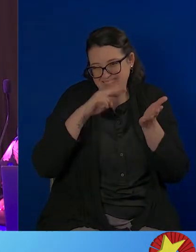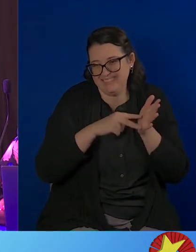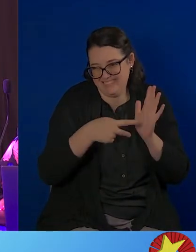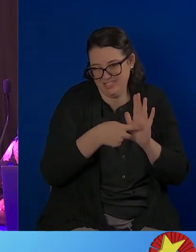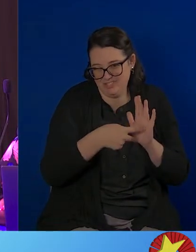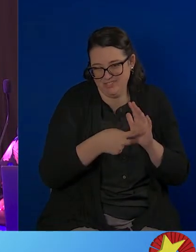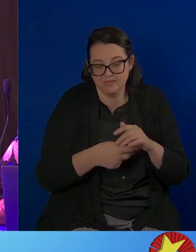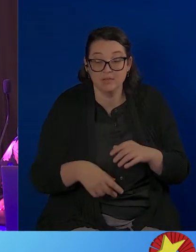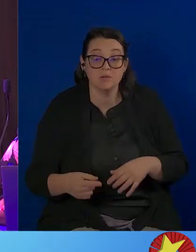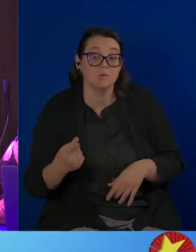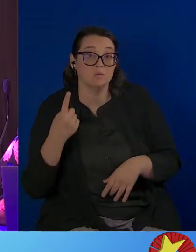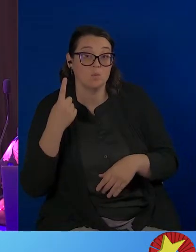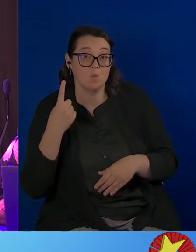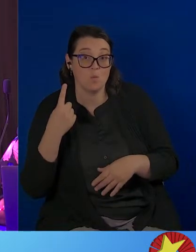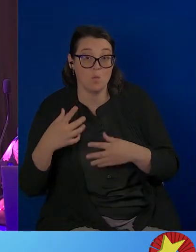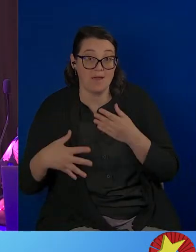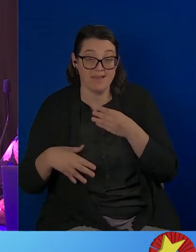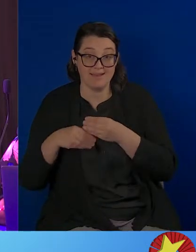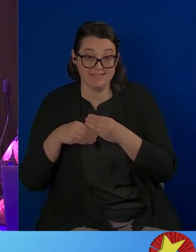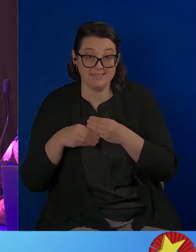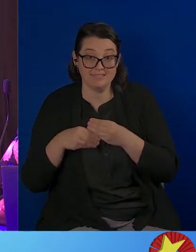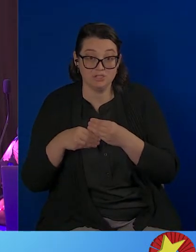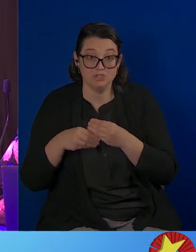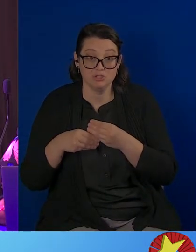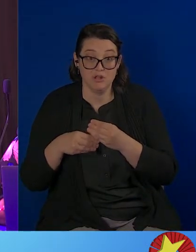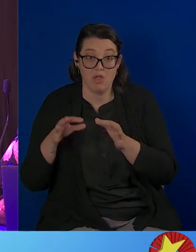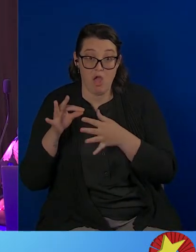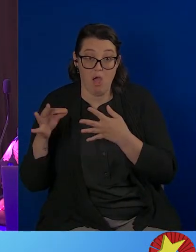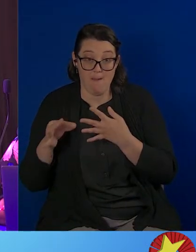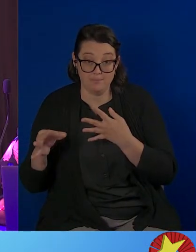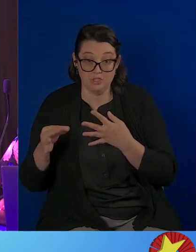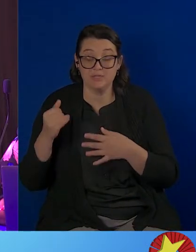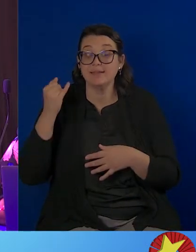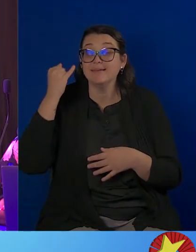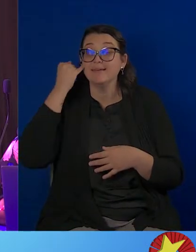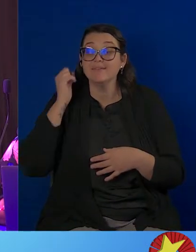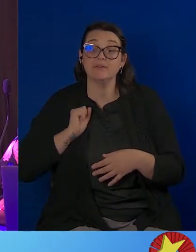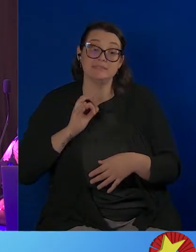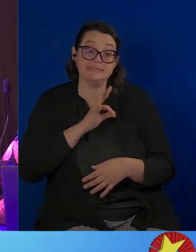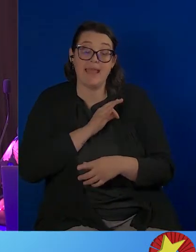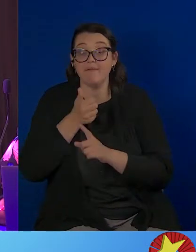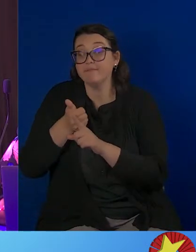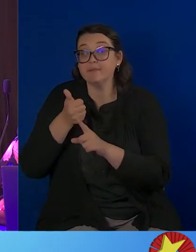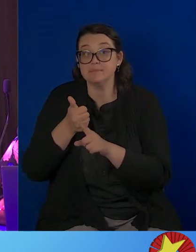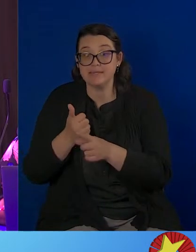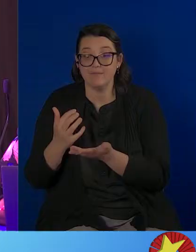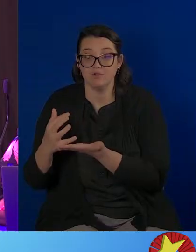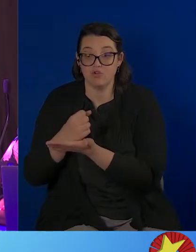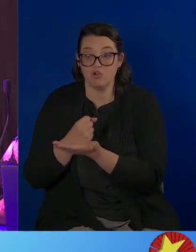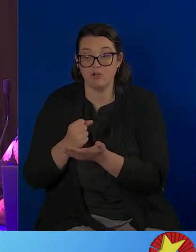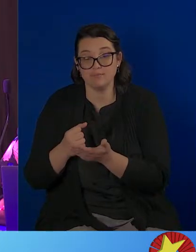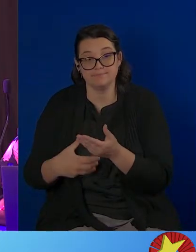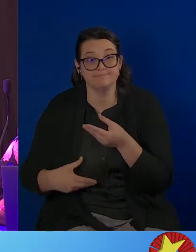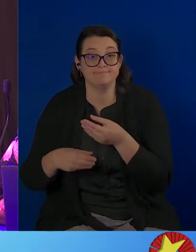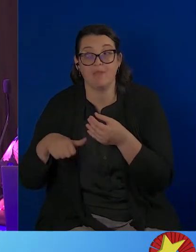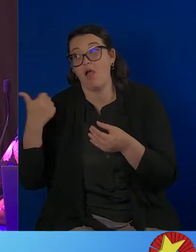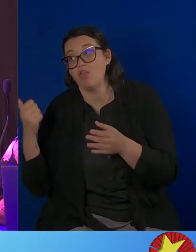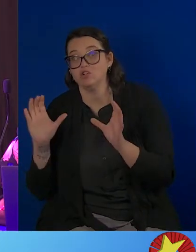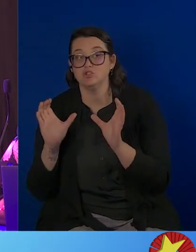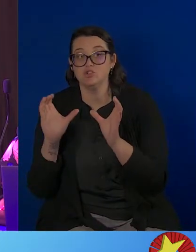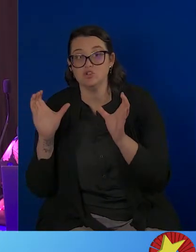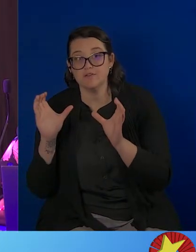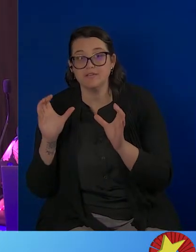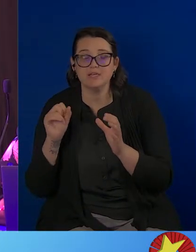one additional item this year acknowledges that if staff get an additional certification or graduate from a VI or